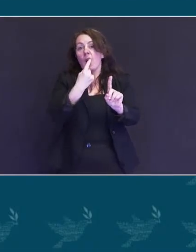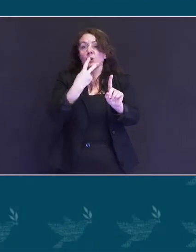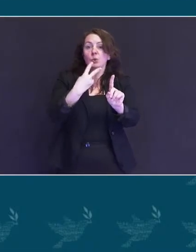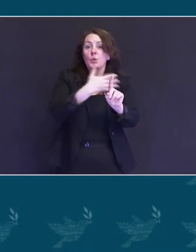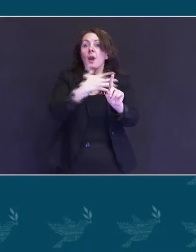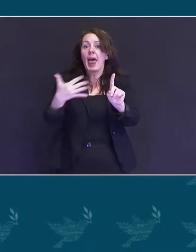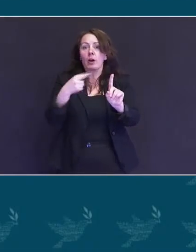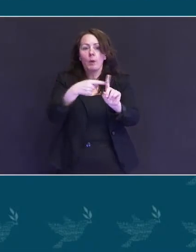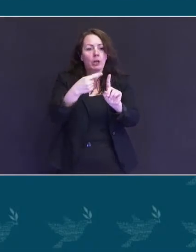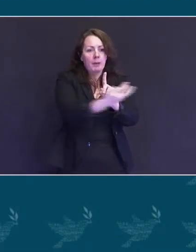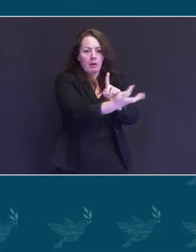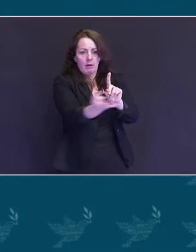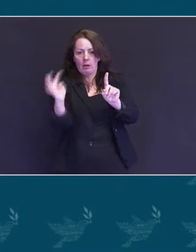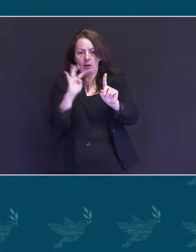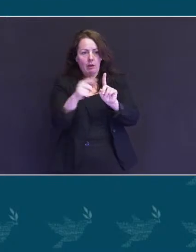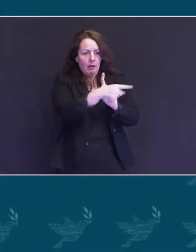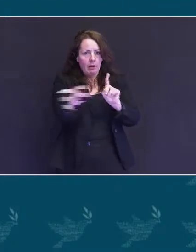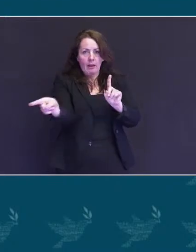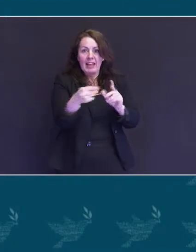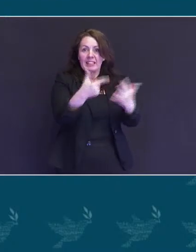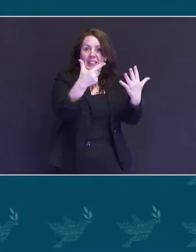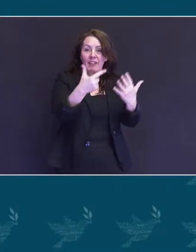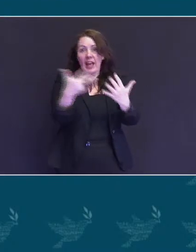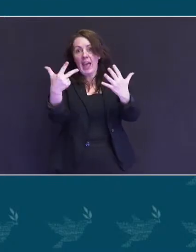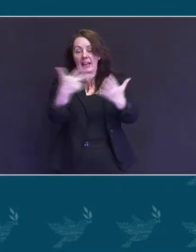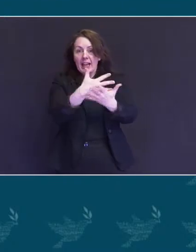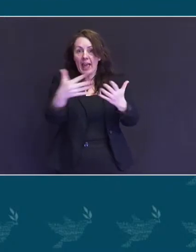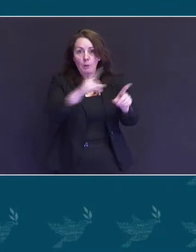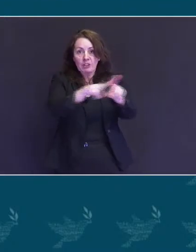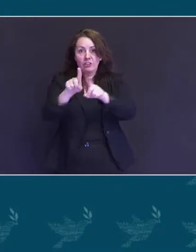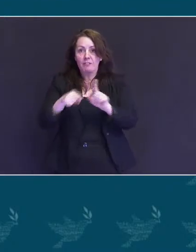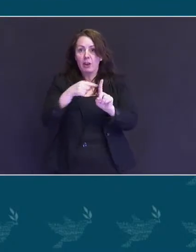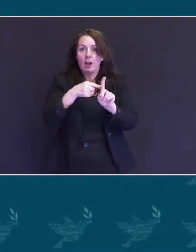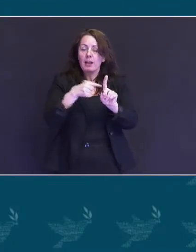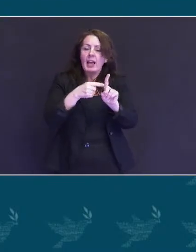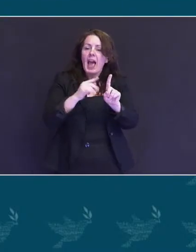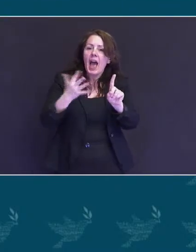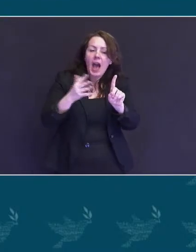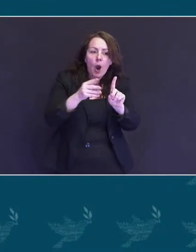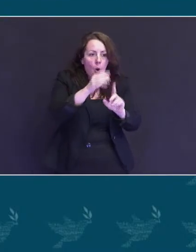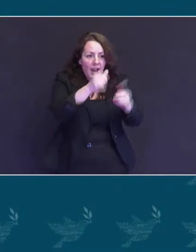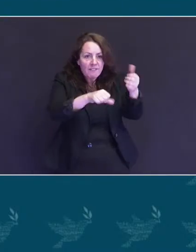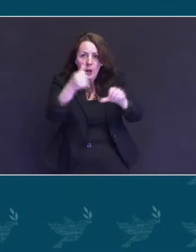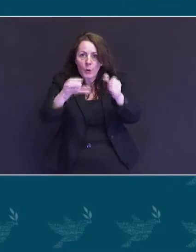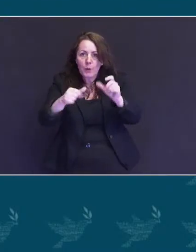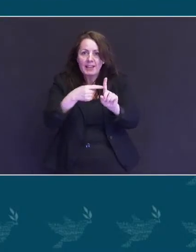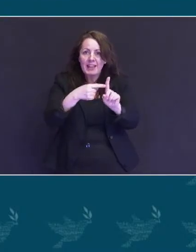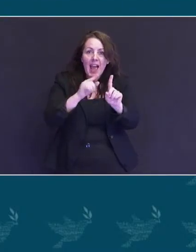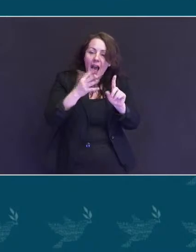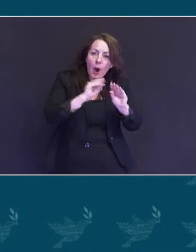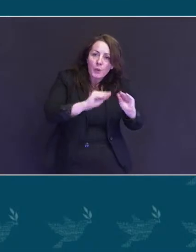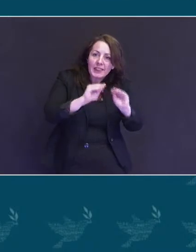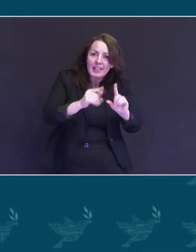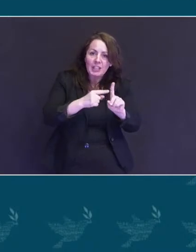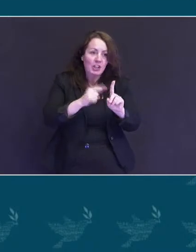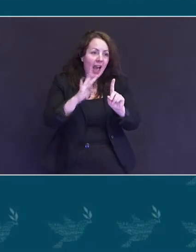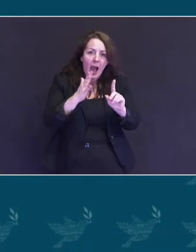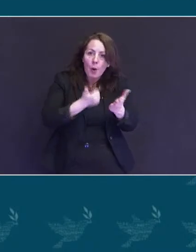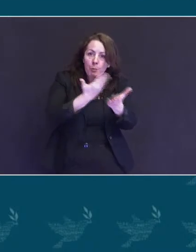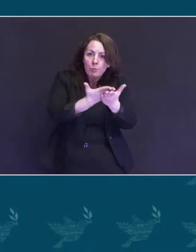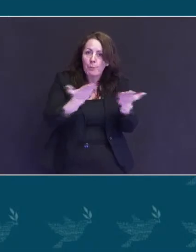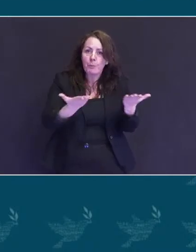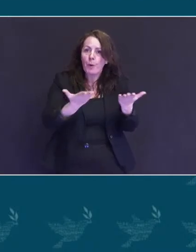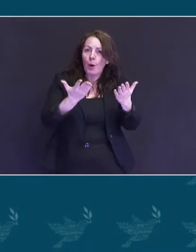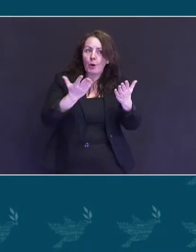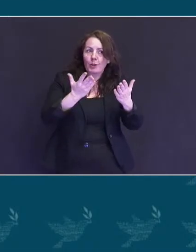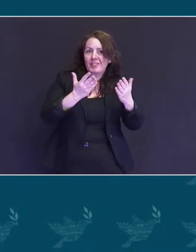and you have teachers who may speak one or two languages, and the pupils speak up to 8 or 9. So